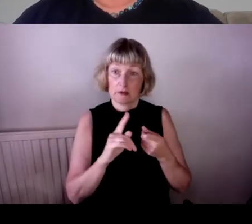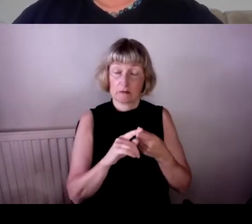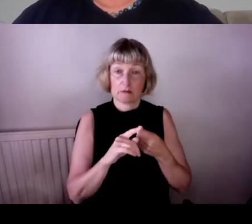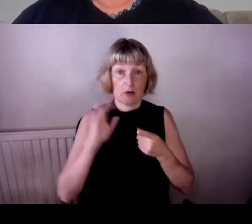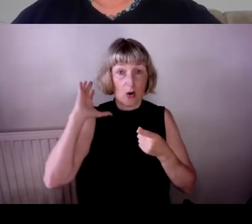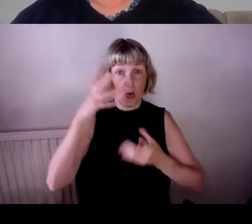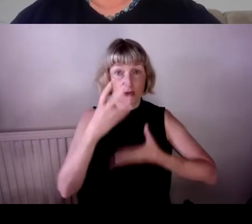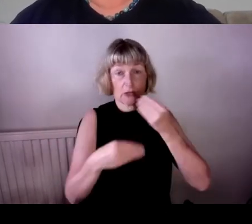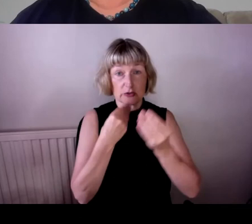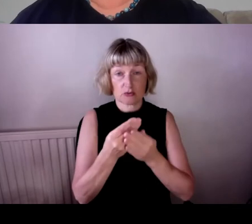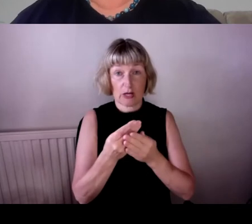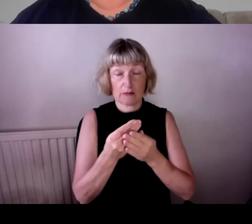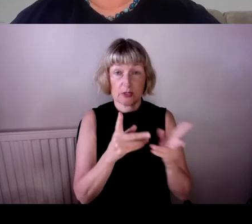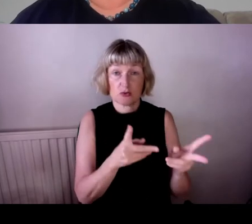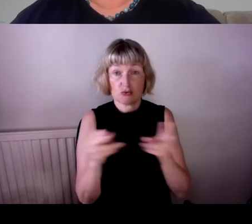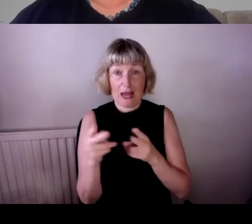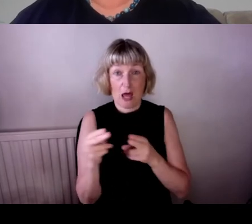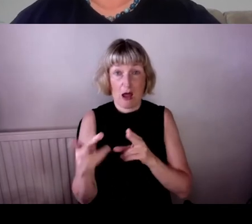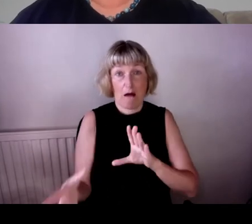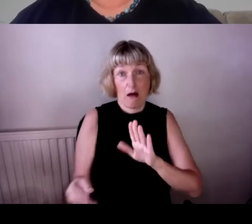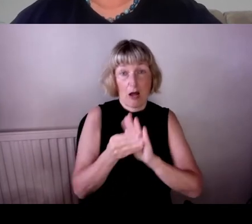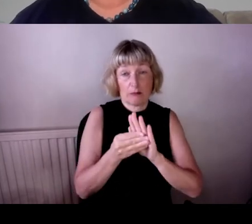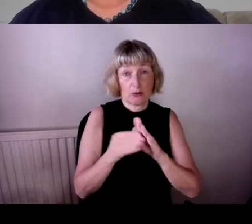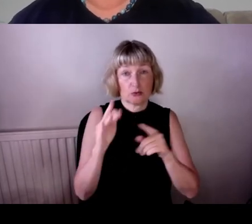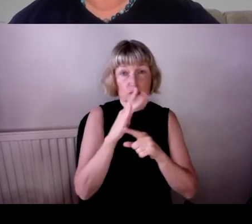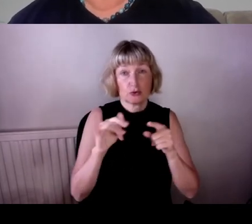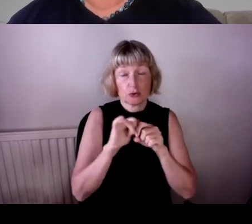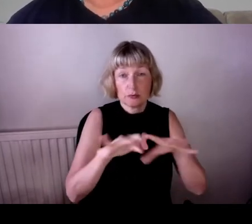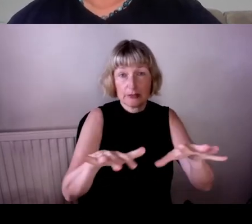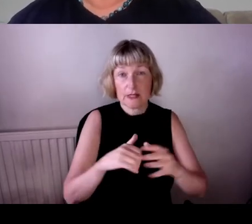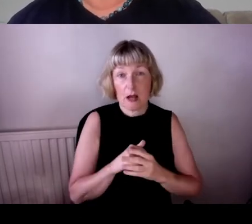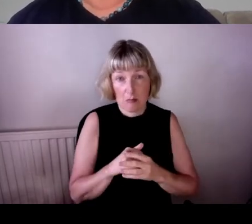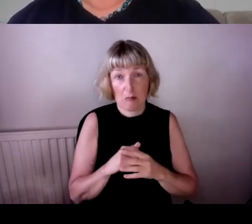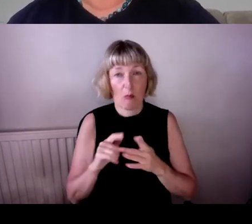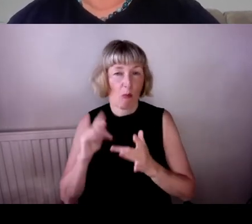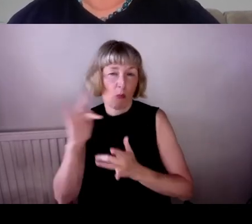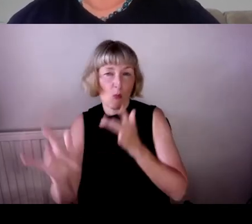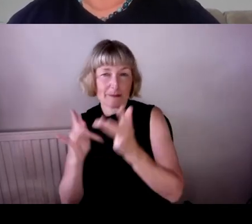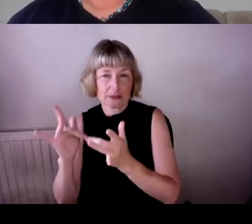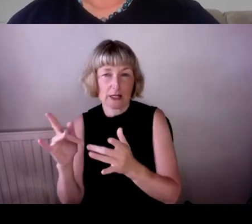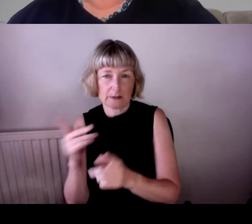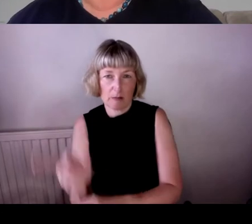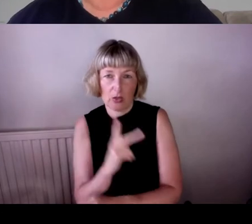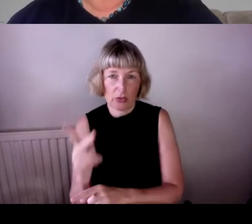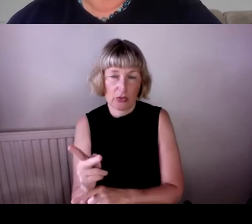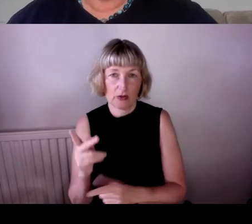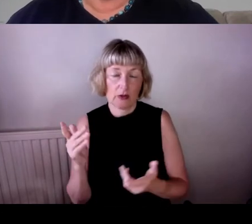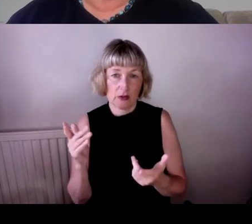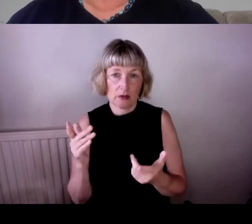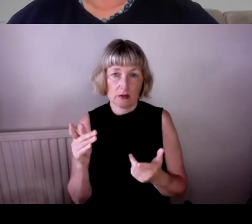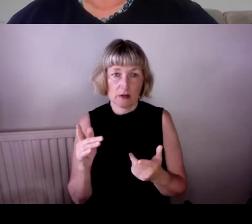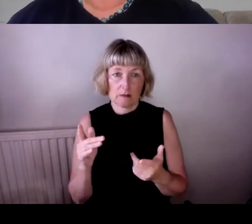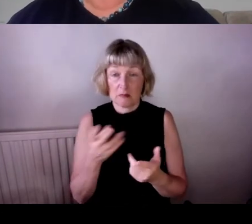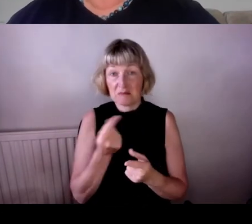when you have it on your access page, actually it being on the access page and accessible, so that people have an idea of what it is. And some people will